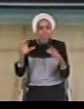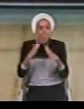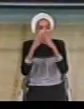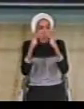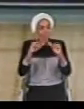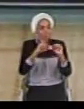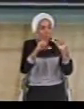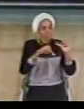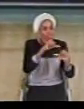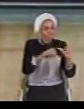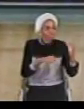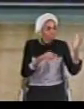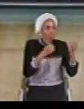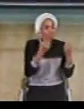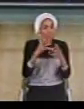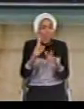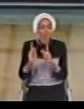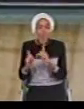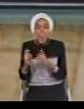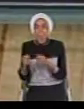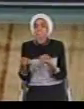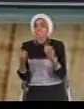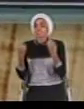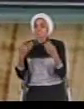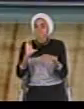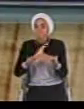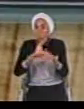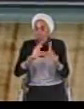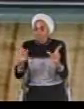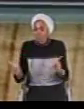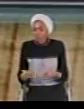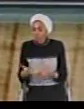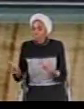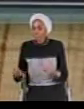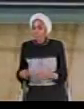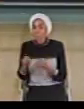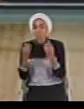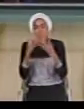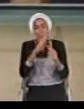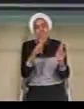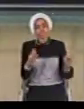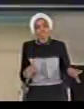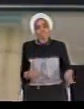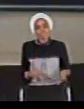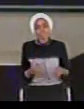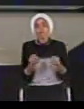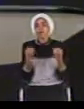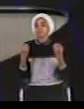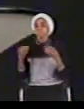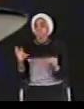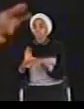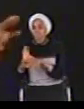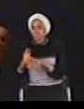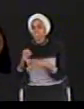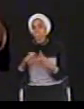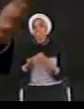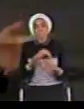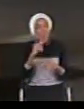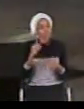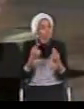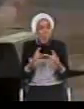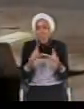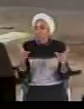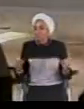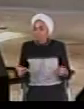in many places, and various church locations in many places, and various churches in many local governments